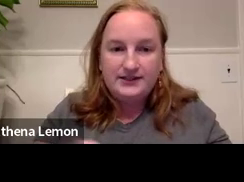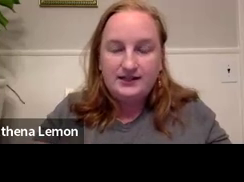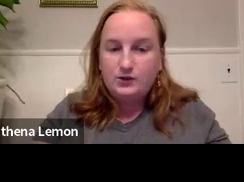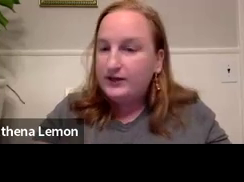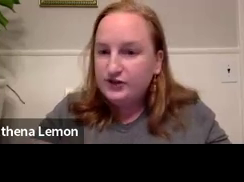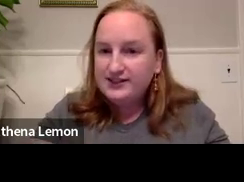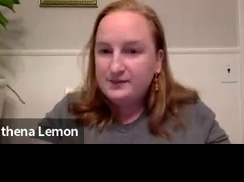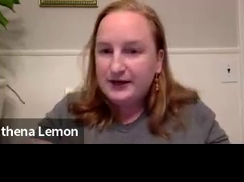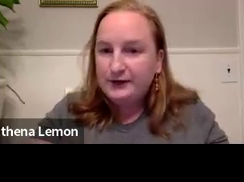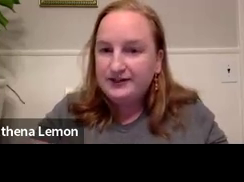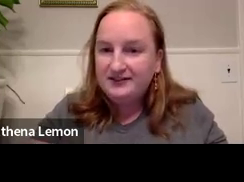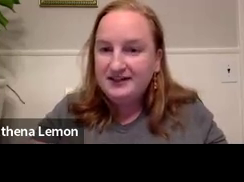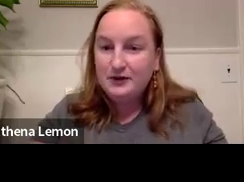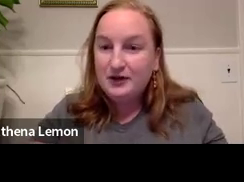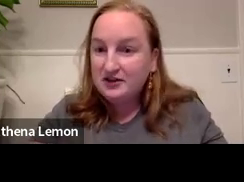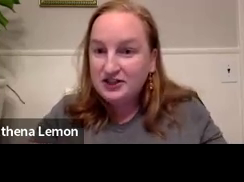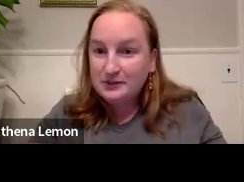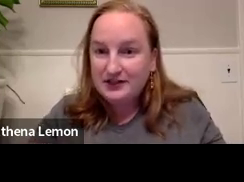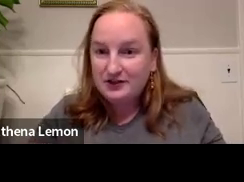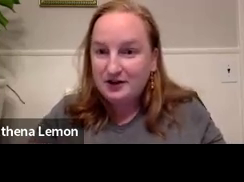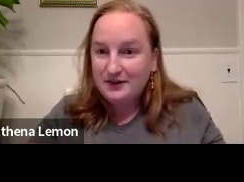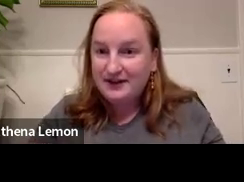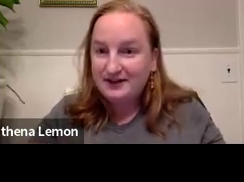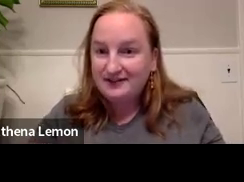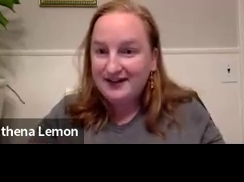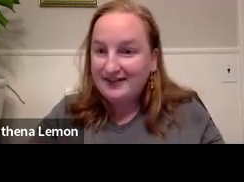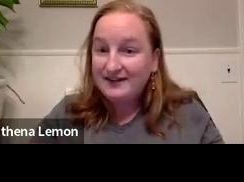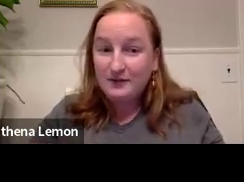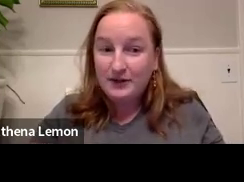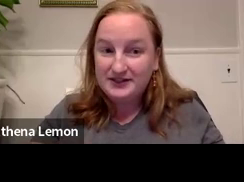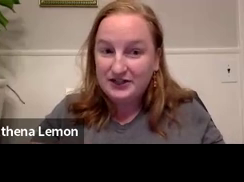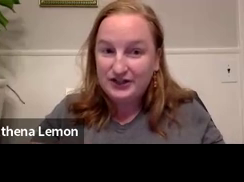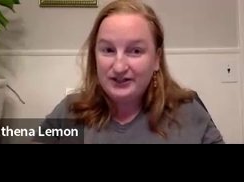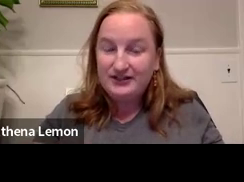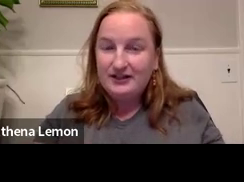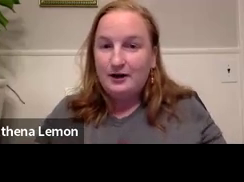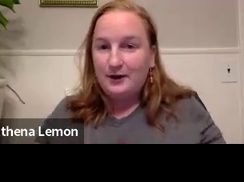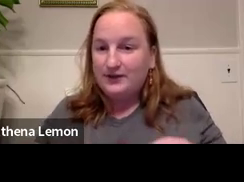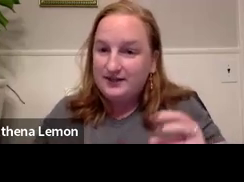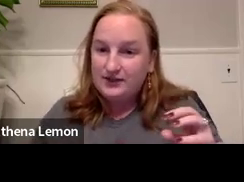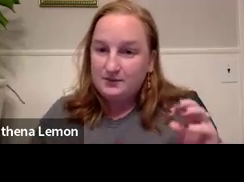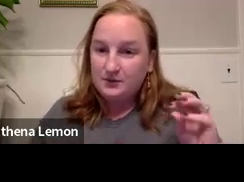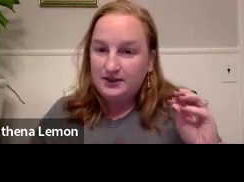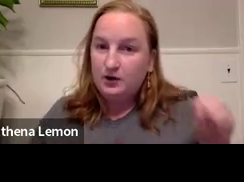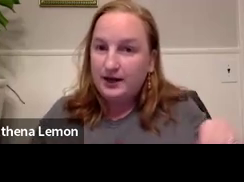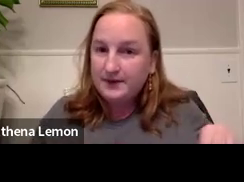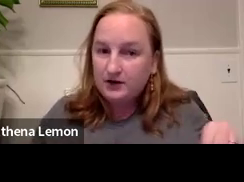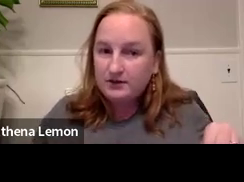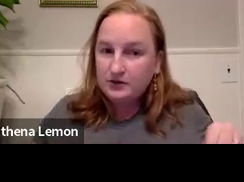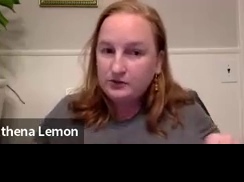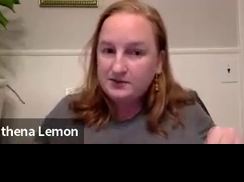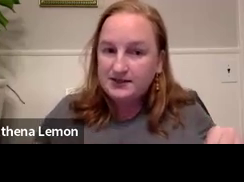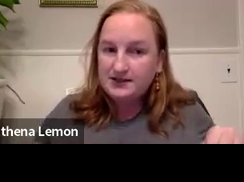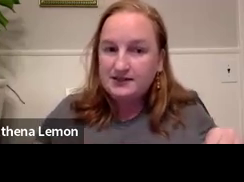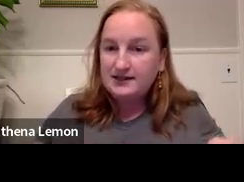If anyone has questions about immunology, we can talk about that at the end of the presentation, about what the difference between a